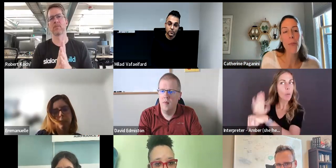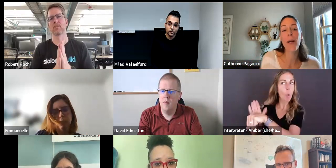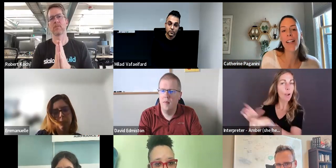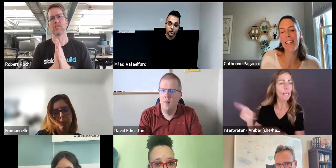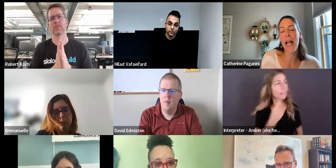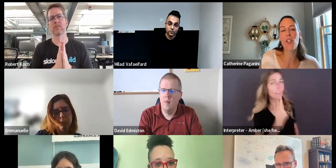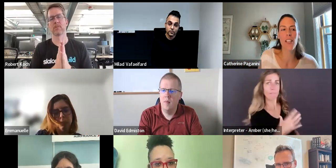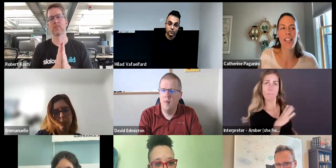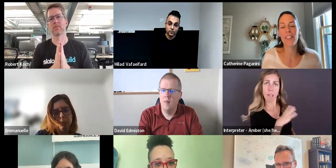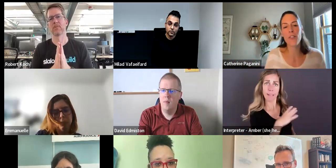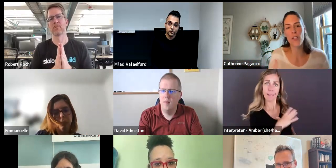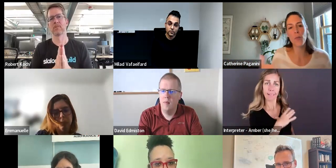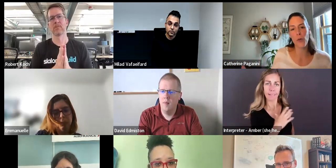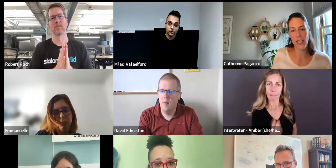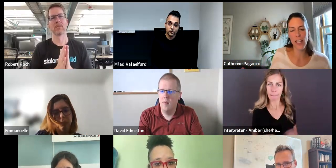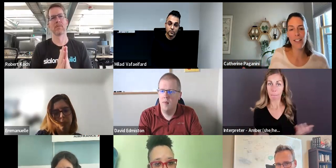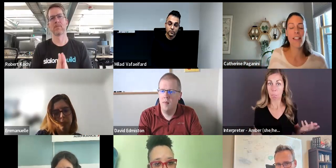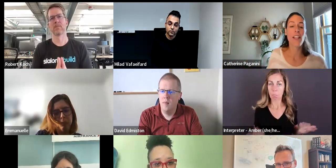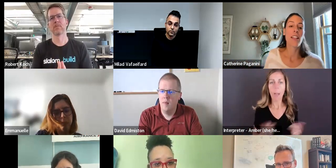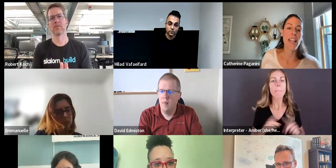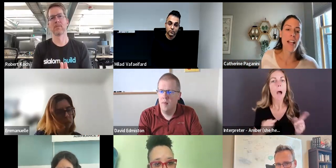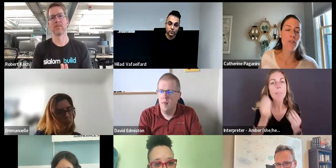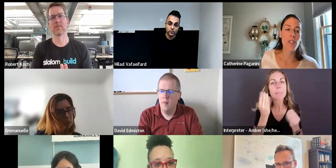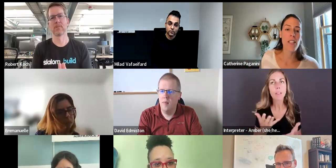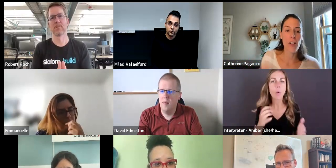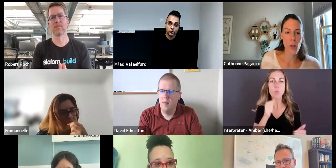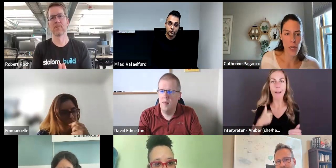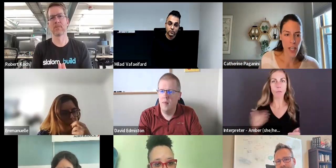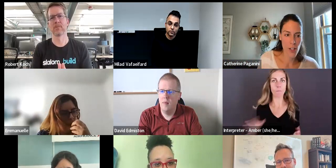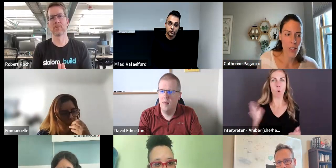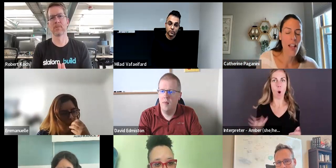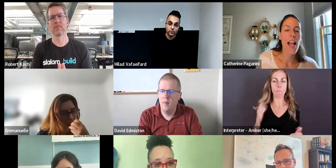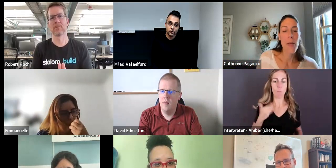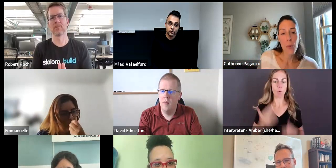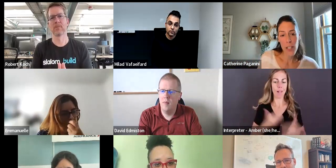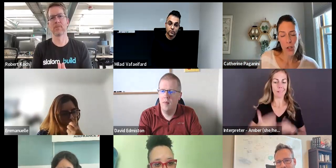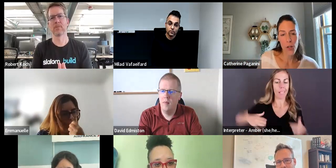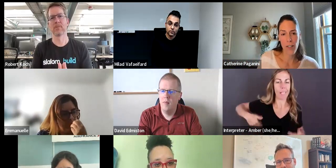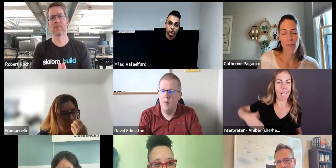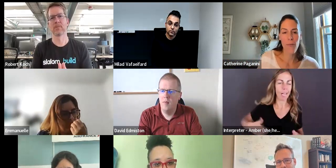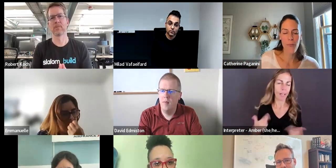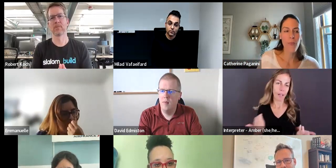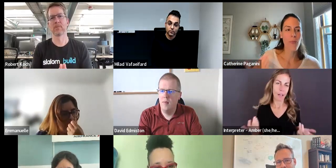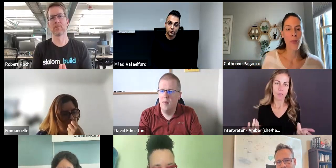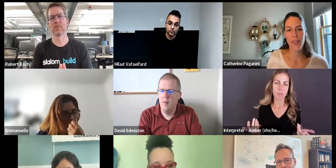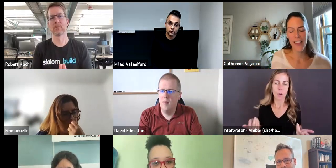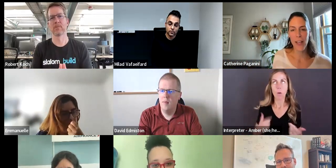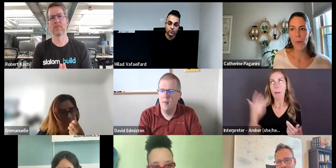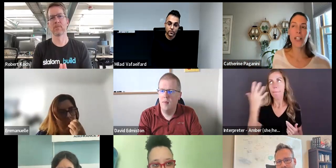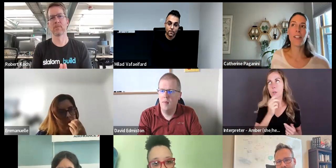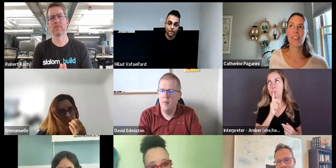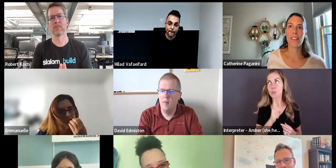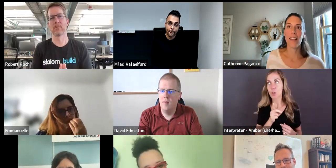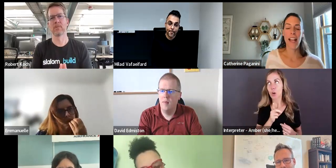So it's like, but I'm just saying, there is no process yet. They haven't received our communication. I'm pretty sure